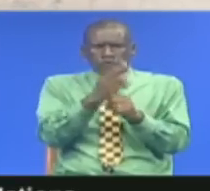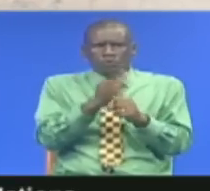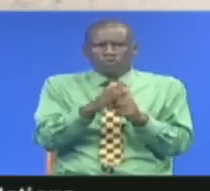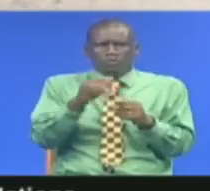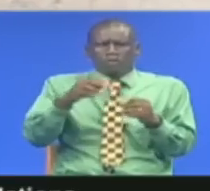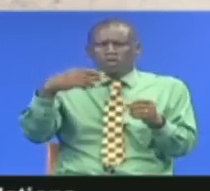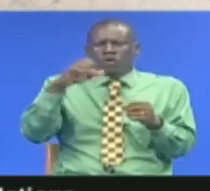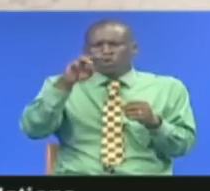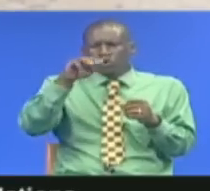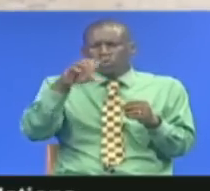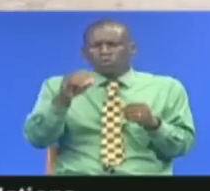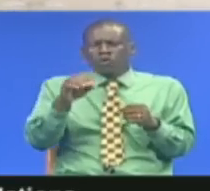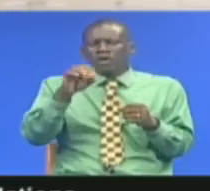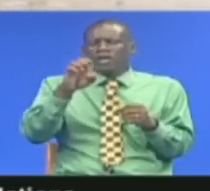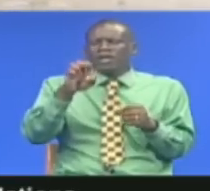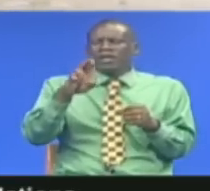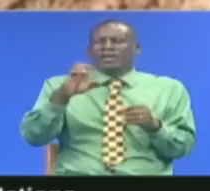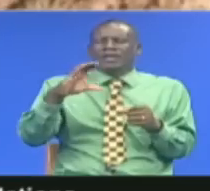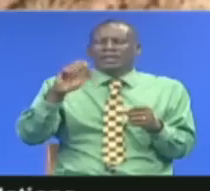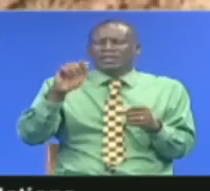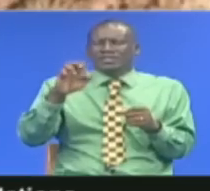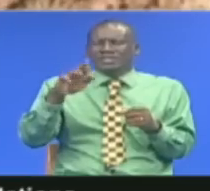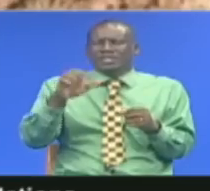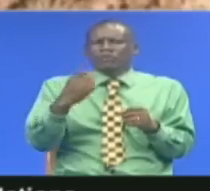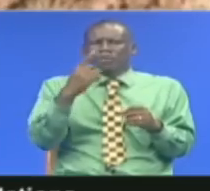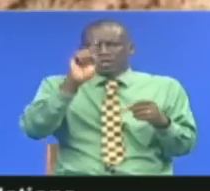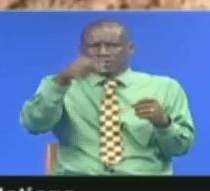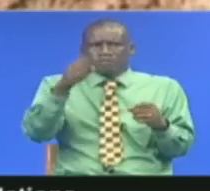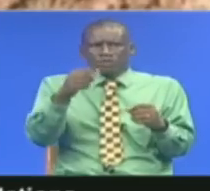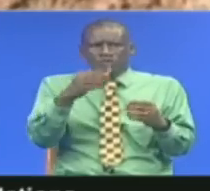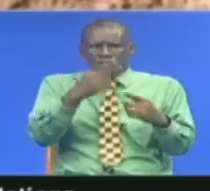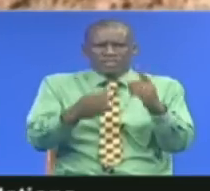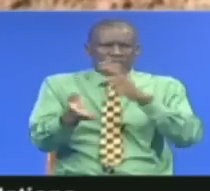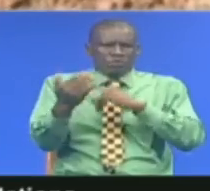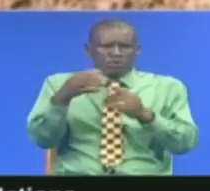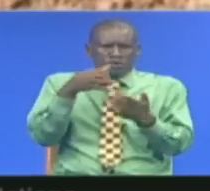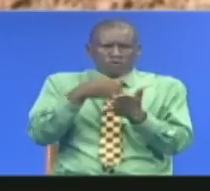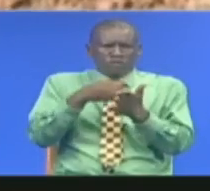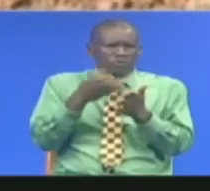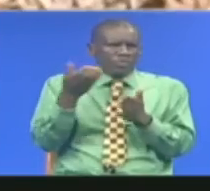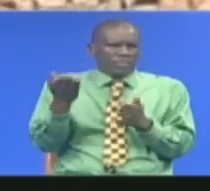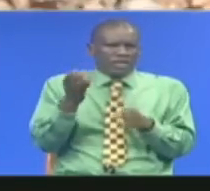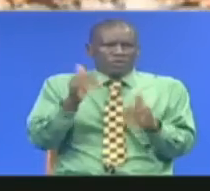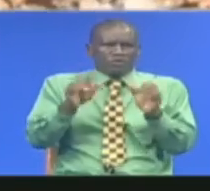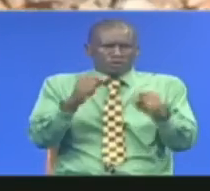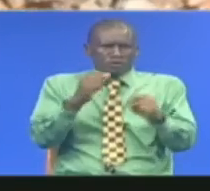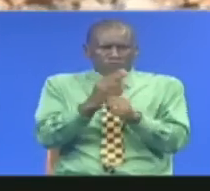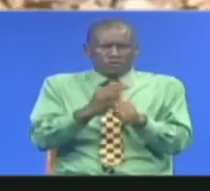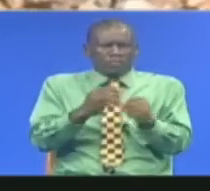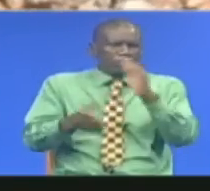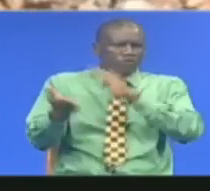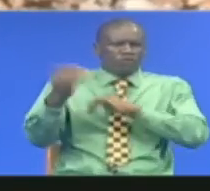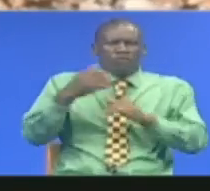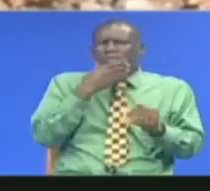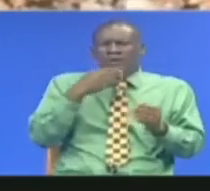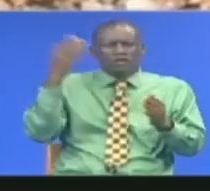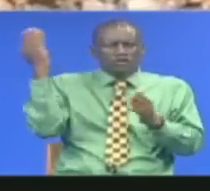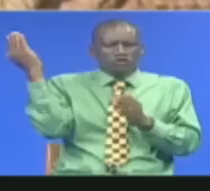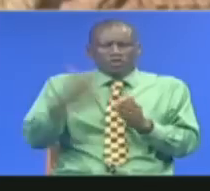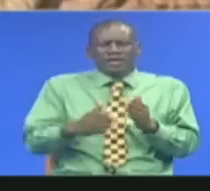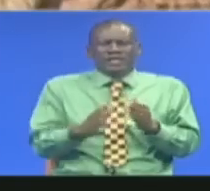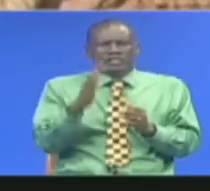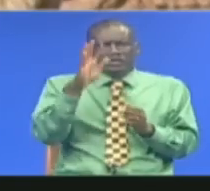over 1 million years ago. They include Acheulean hand axes, which could have been used by the early man to cut tree branches, stone